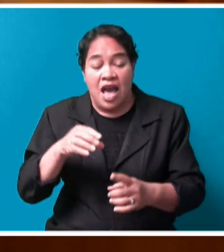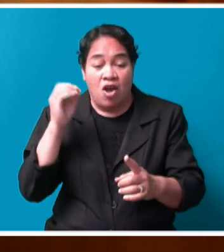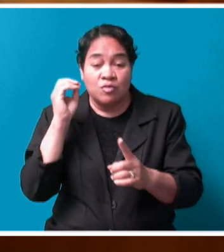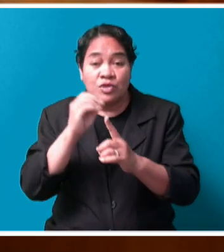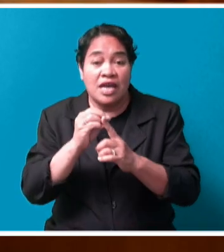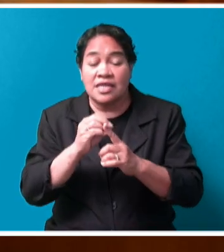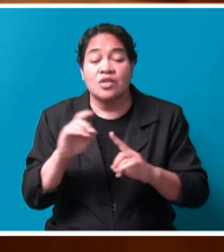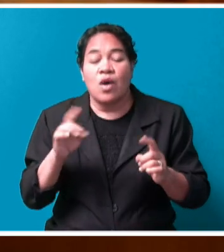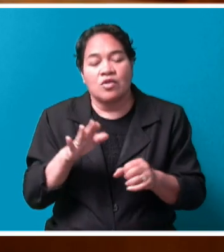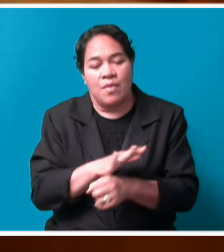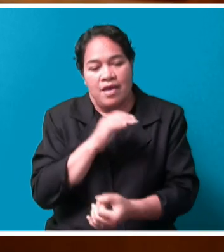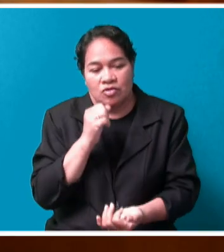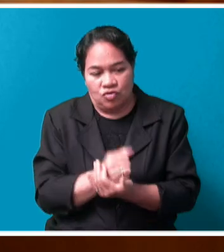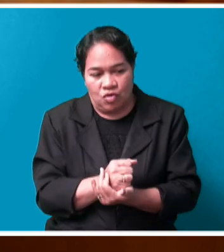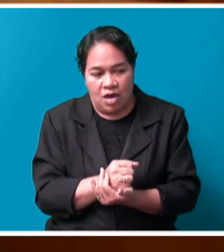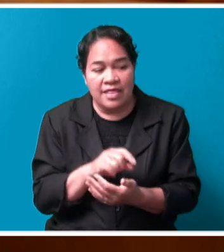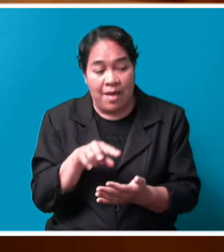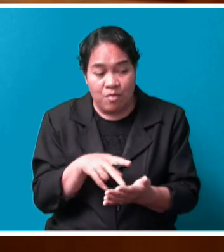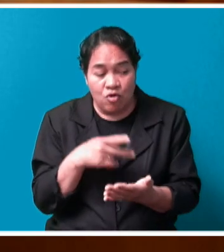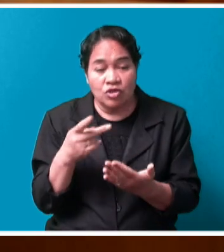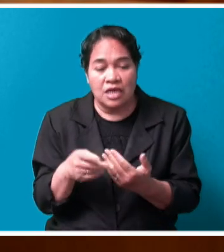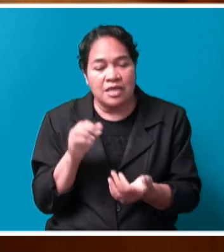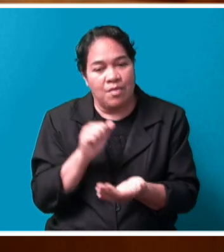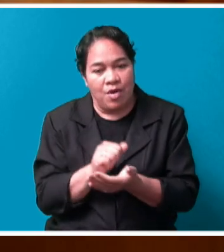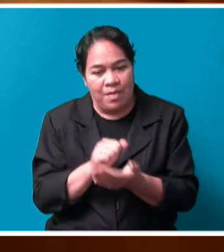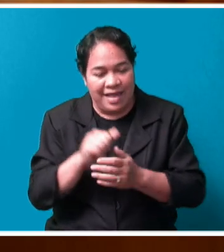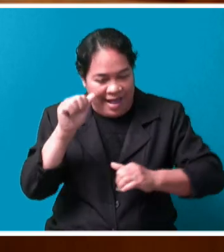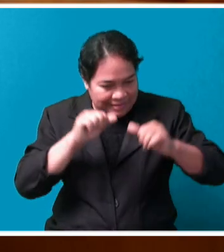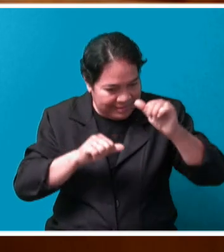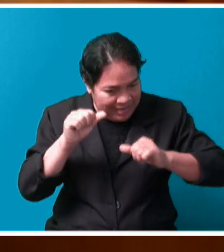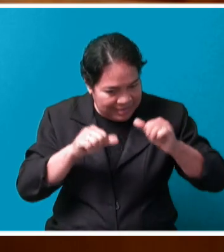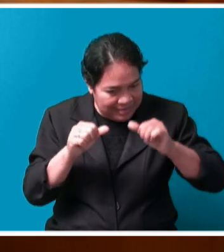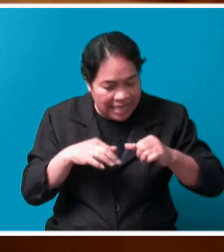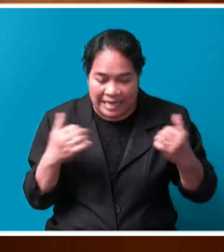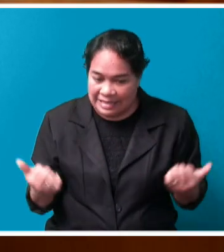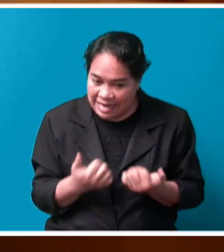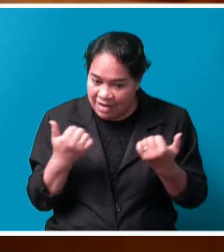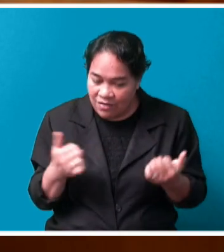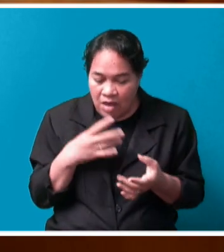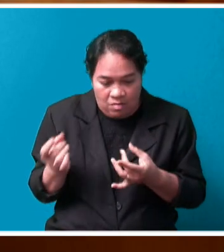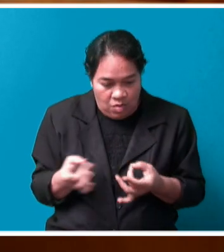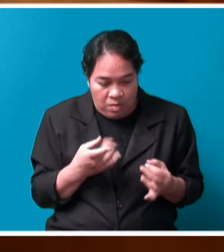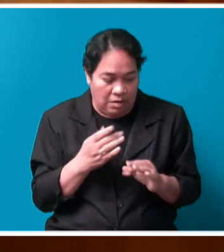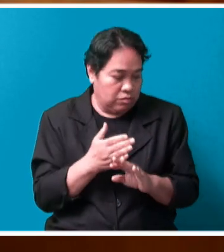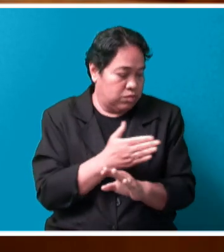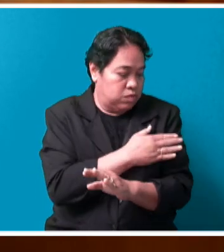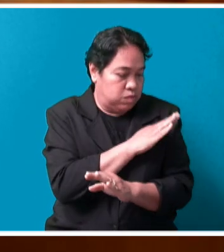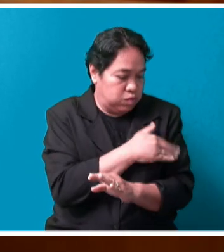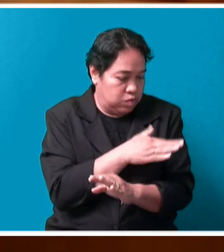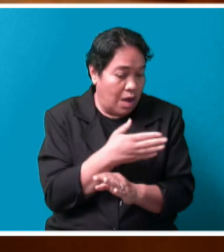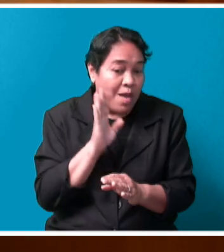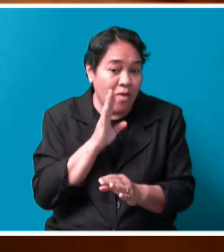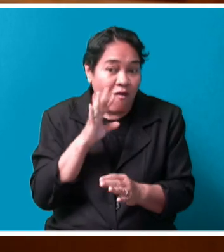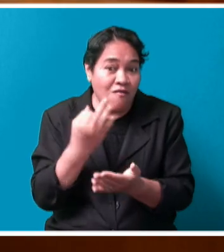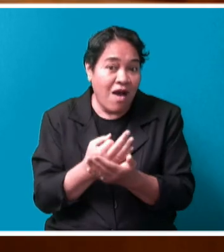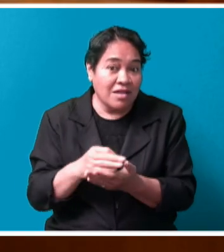to ensure that projects are properly assessed and sufficiently prepared before public funds